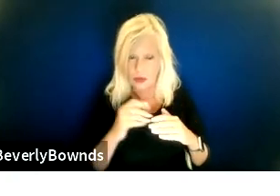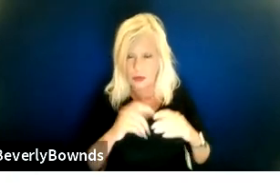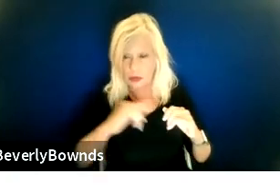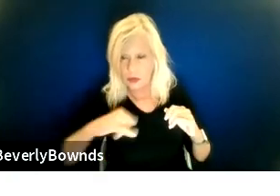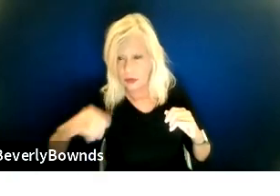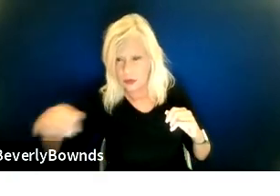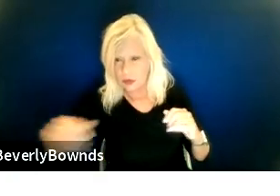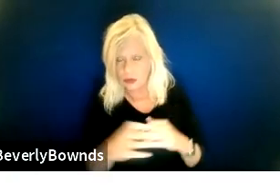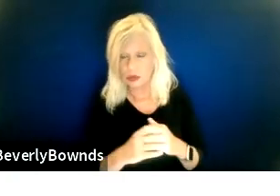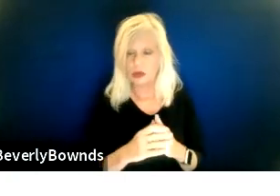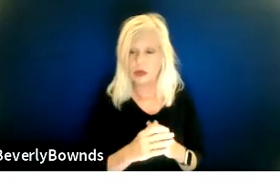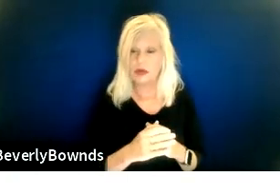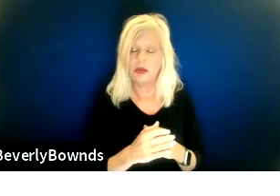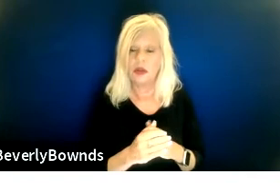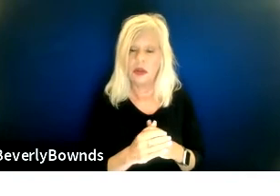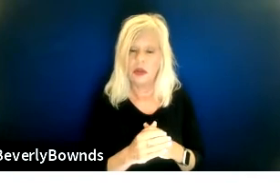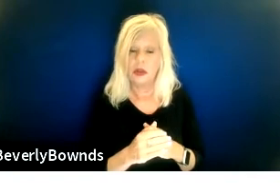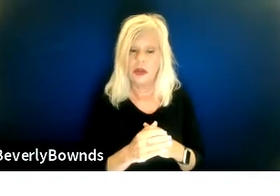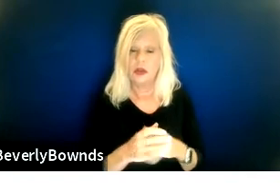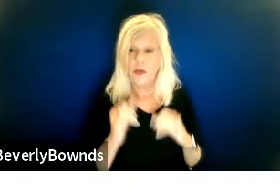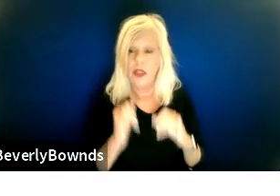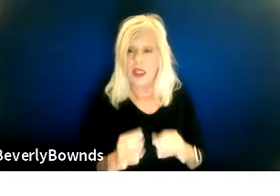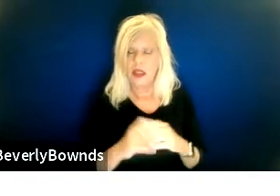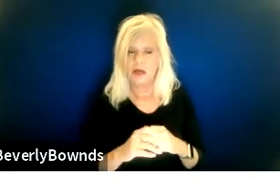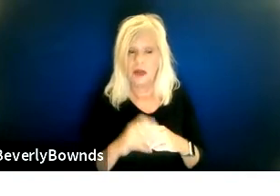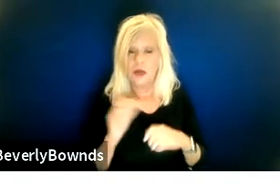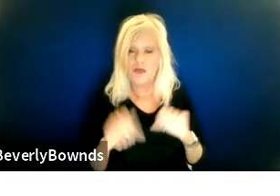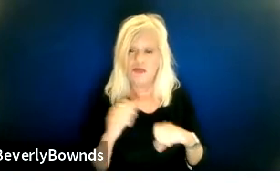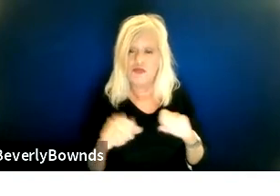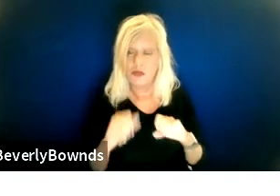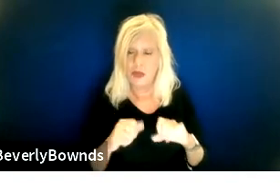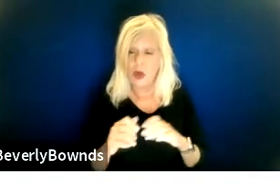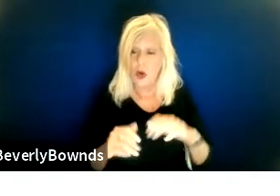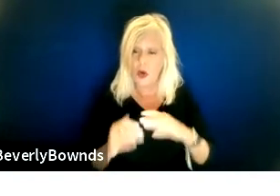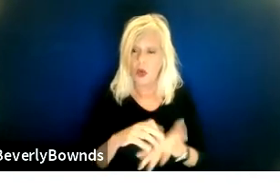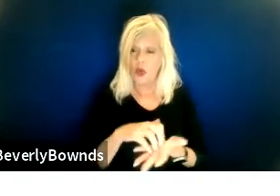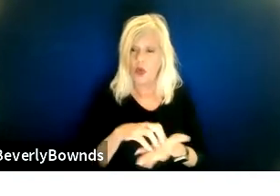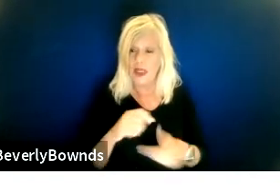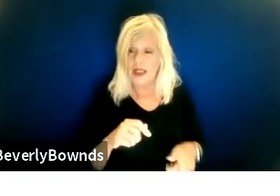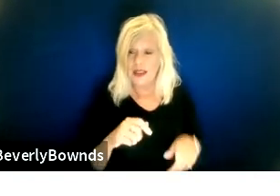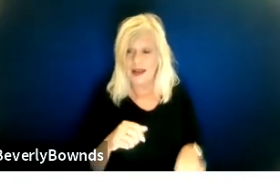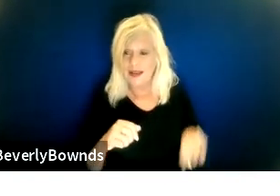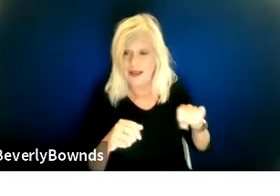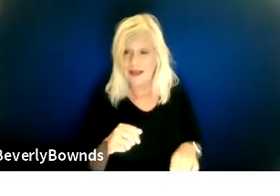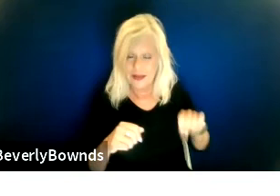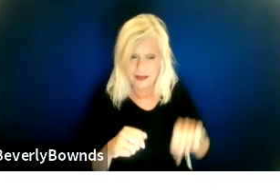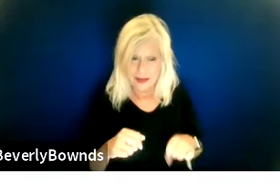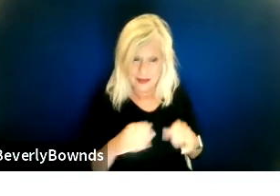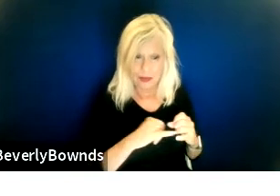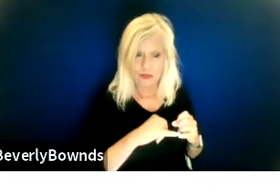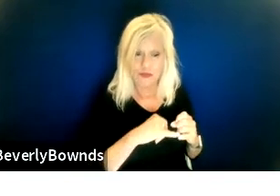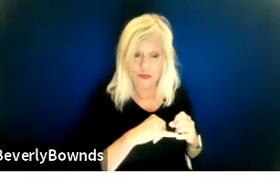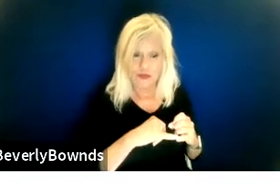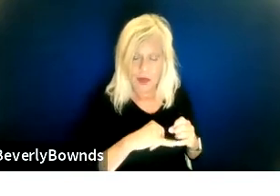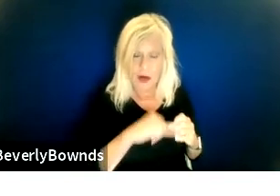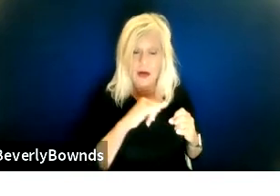And so when the individual attempts to crank the device on their weak side, as you can see, this is very typical. There may be a very low